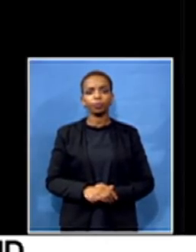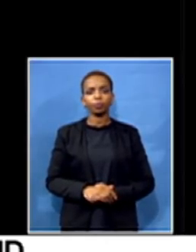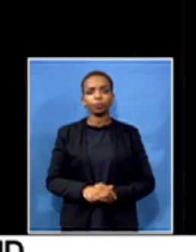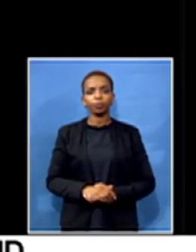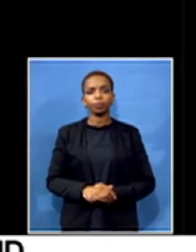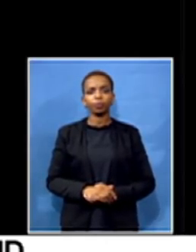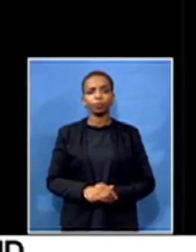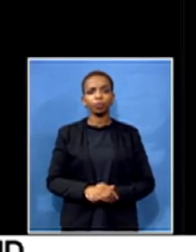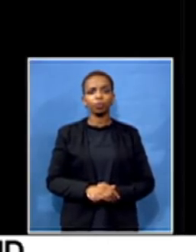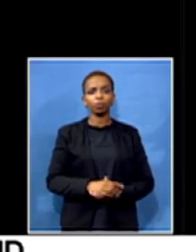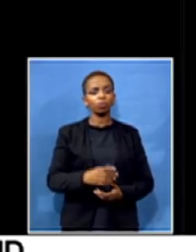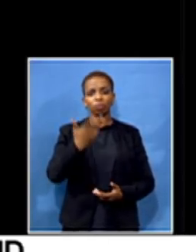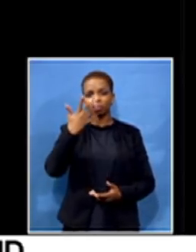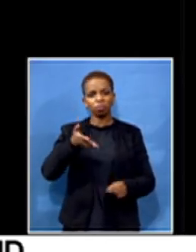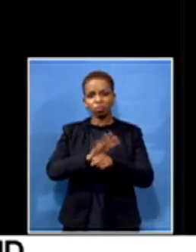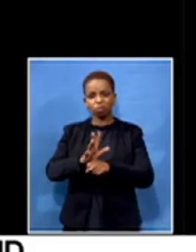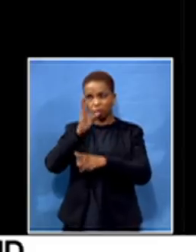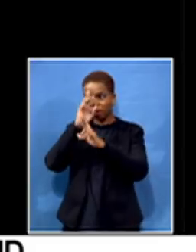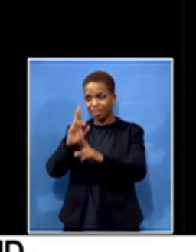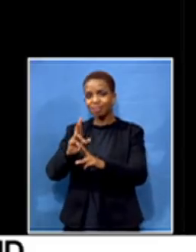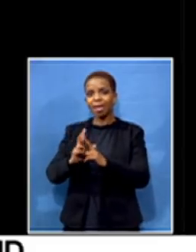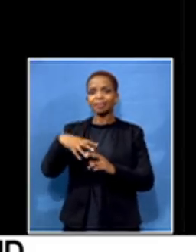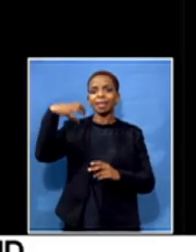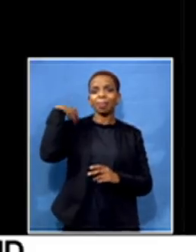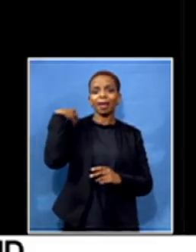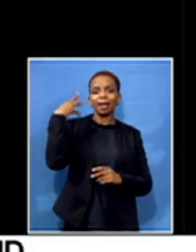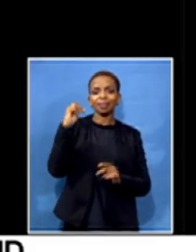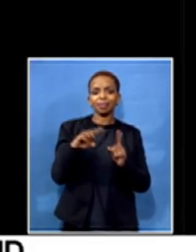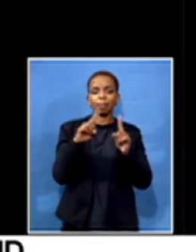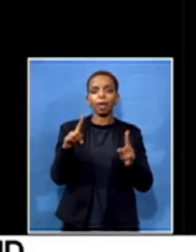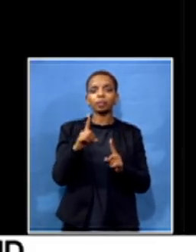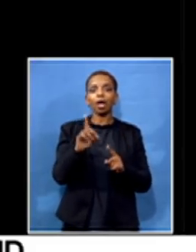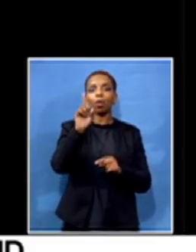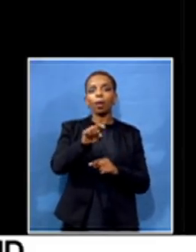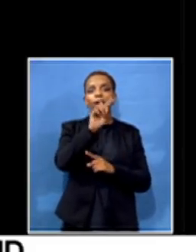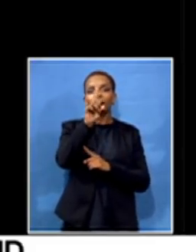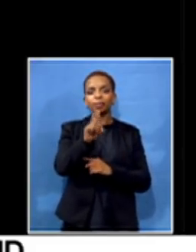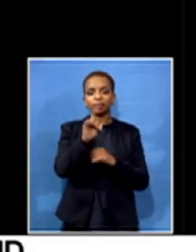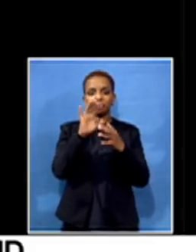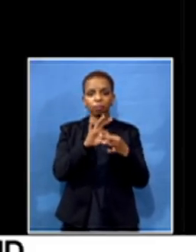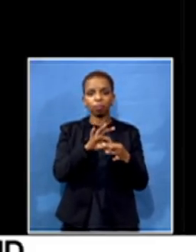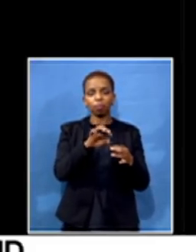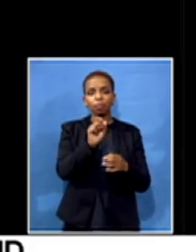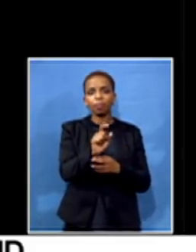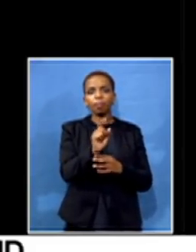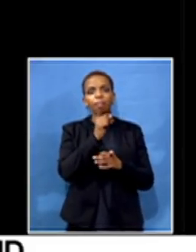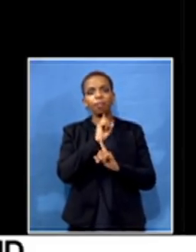With all due respect, Honourable Minister, the question about the class suicide has not been answered by you.